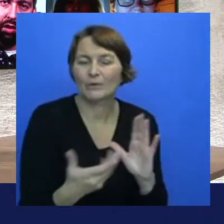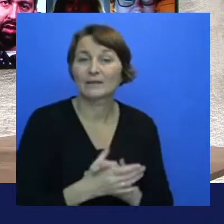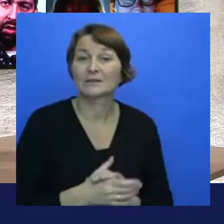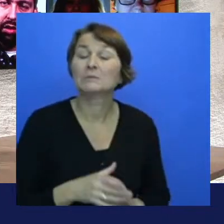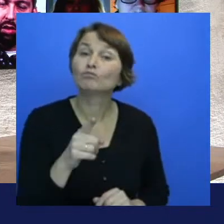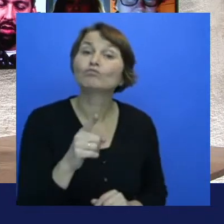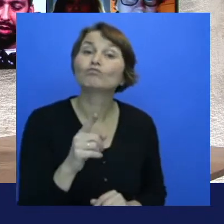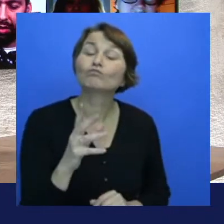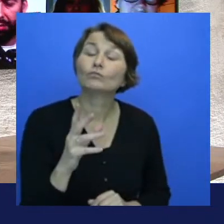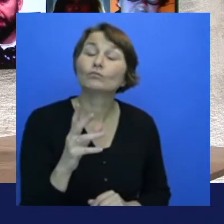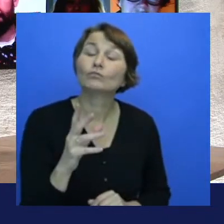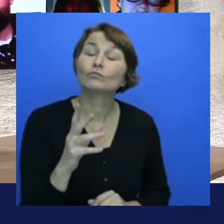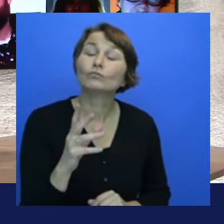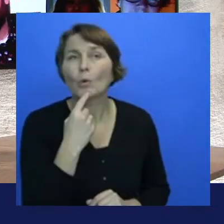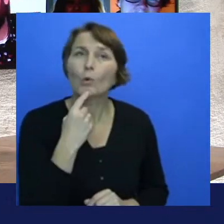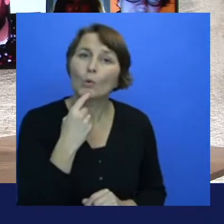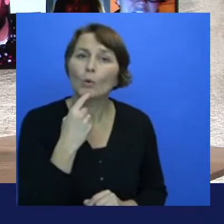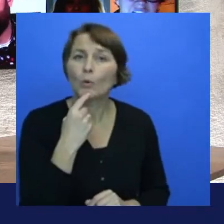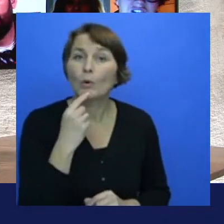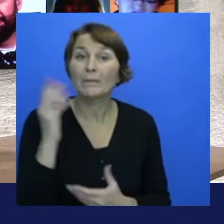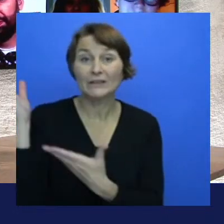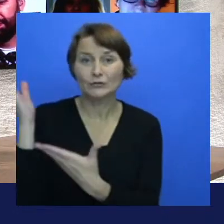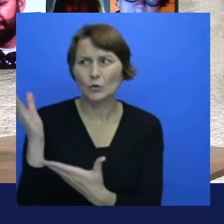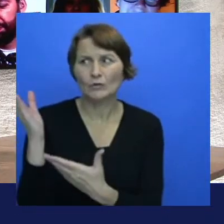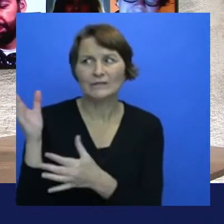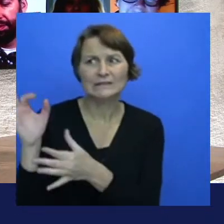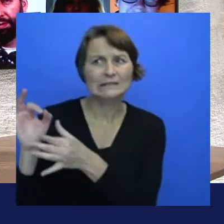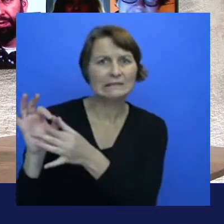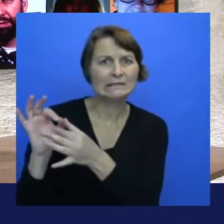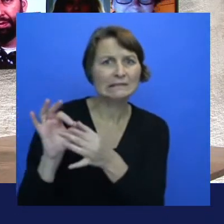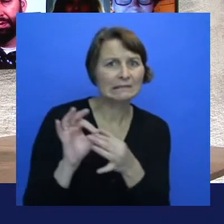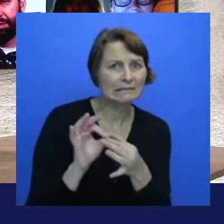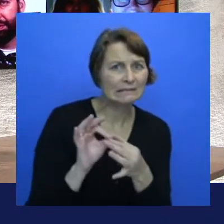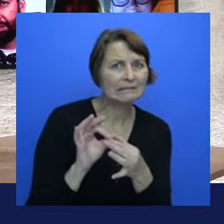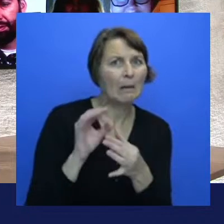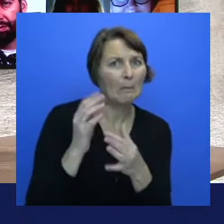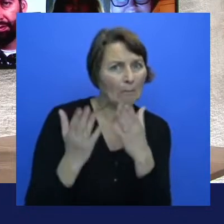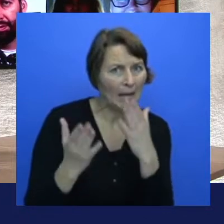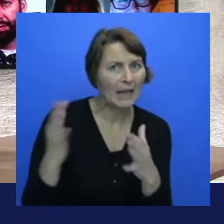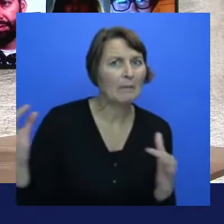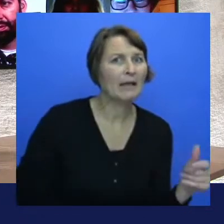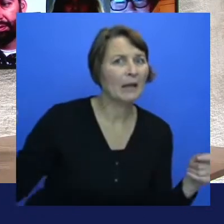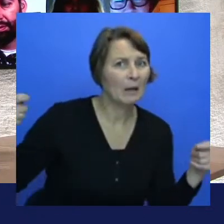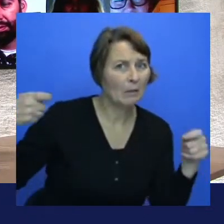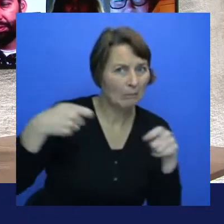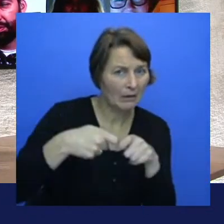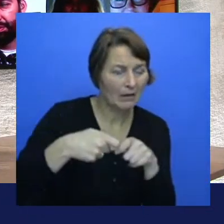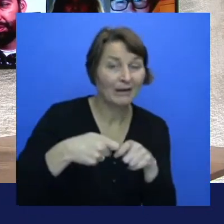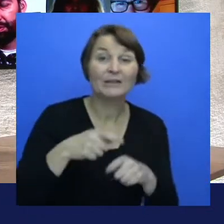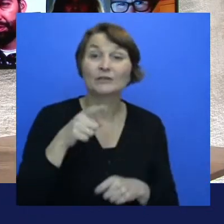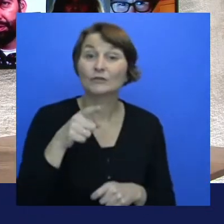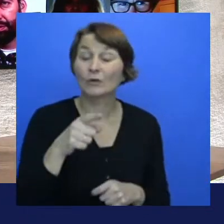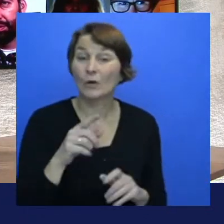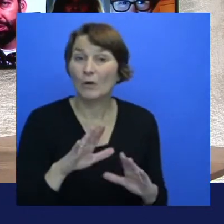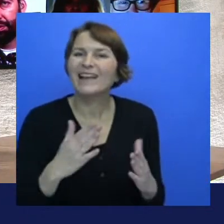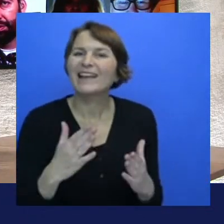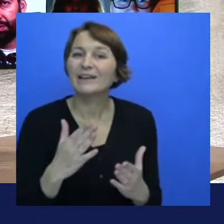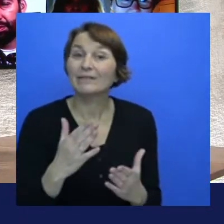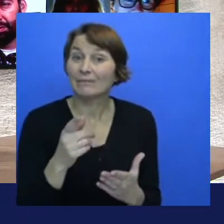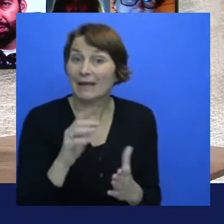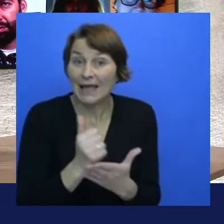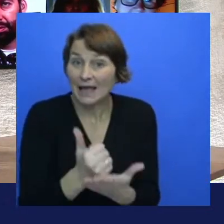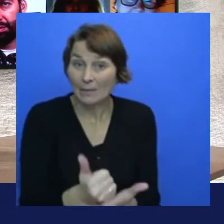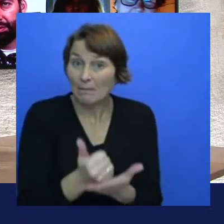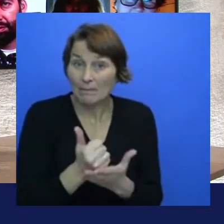those assumptions you have, but you're not sure. So in that way, I say it helps if you have some background. On the